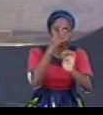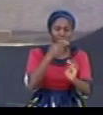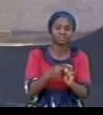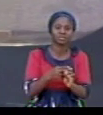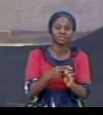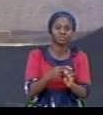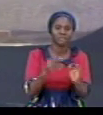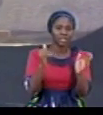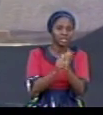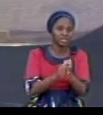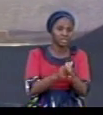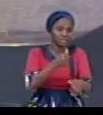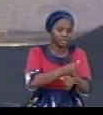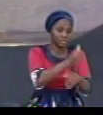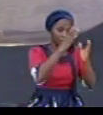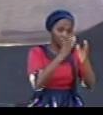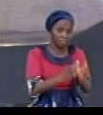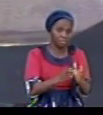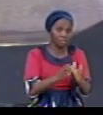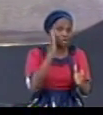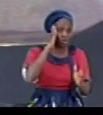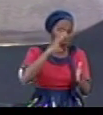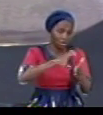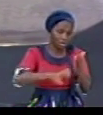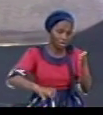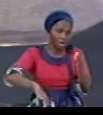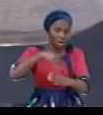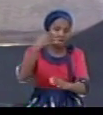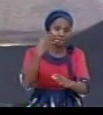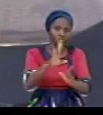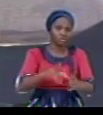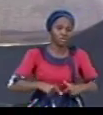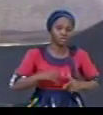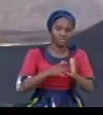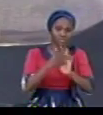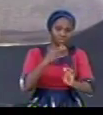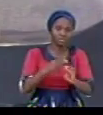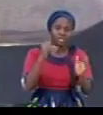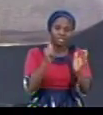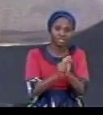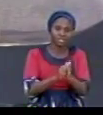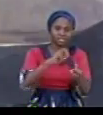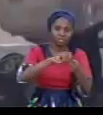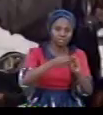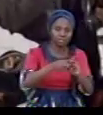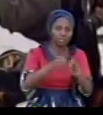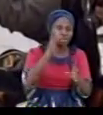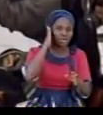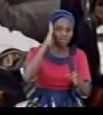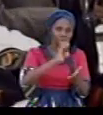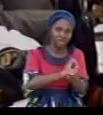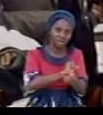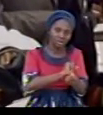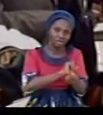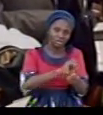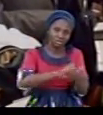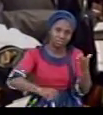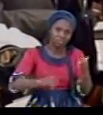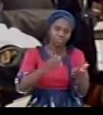That mountain will move out of your life. That adversity will clear off today.